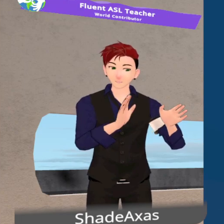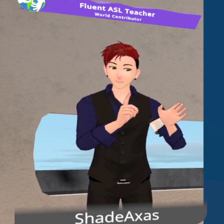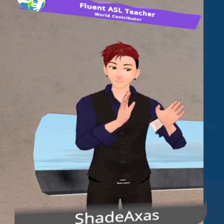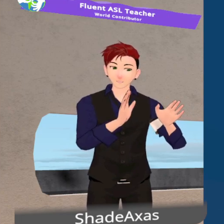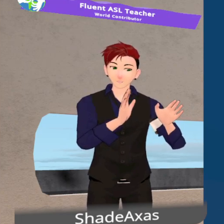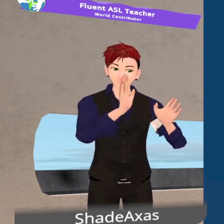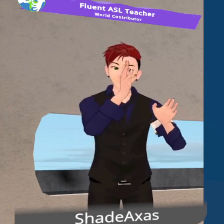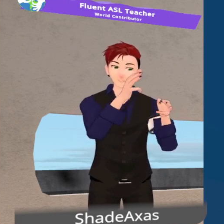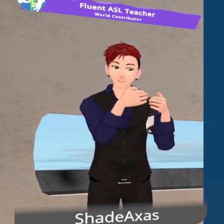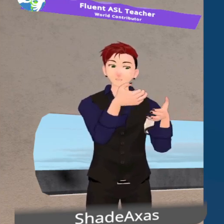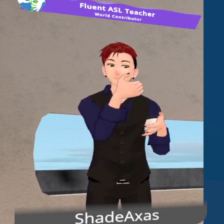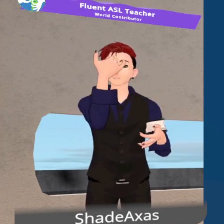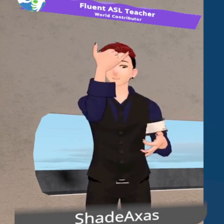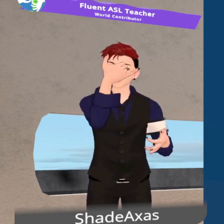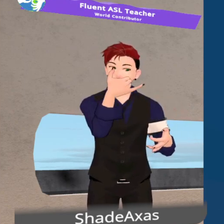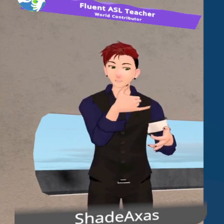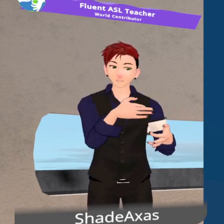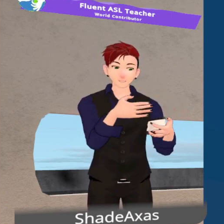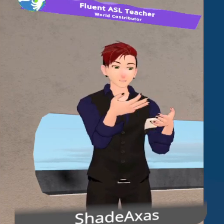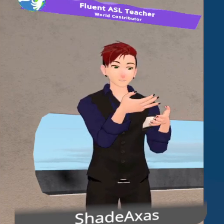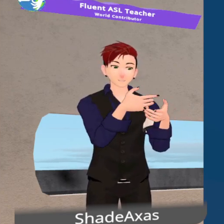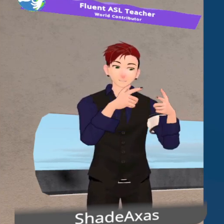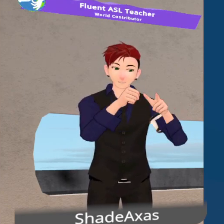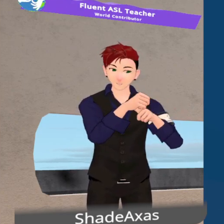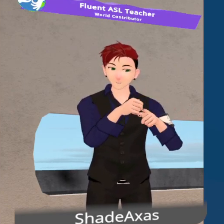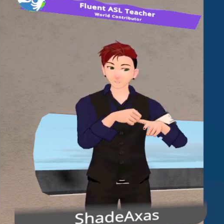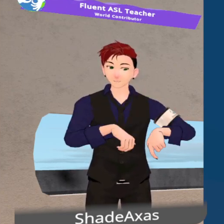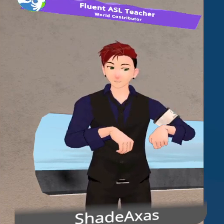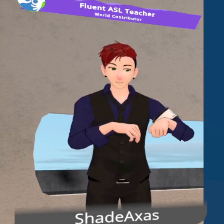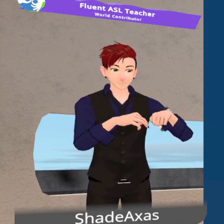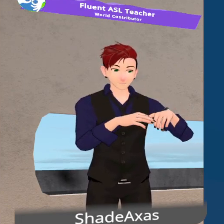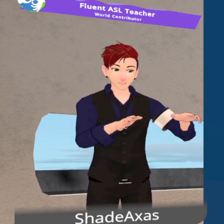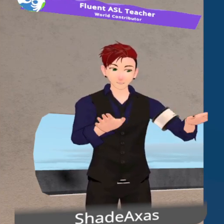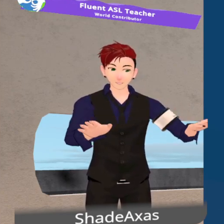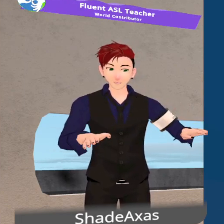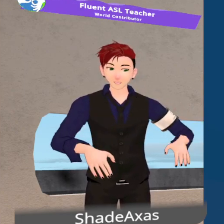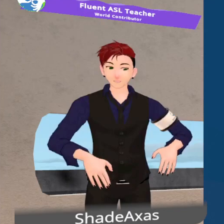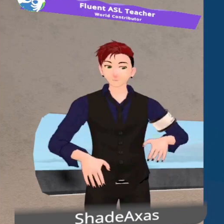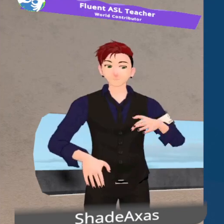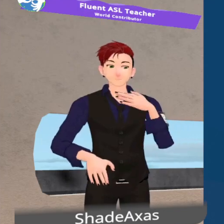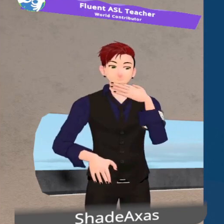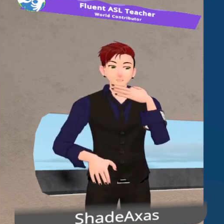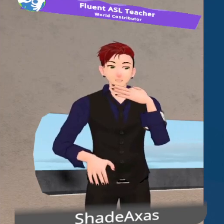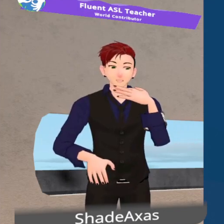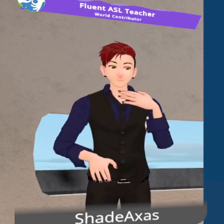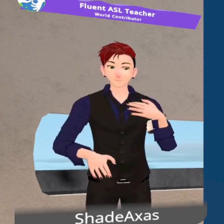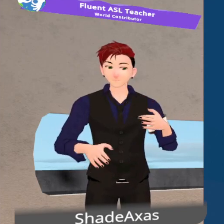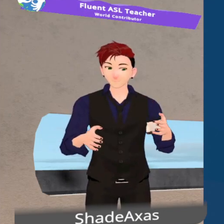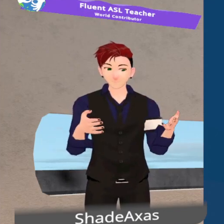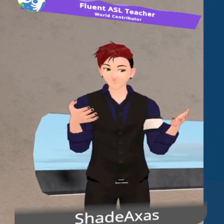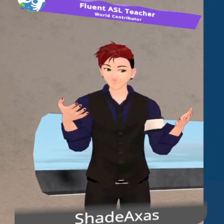a way to come up with new ideas and new words that have gone out.